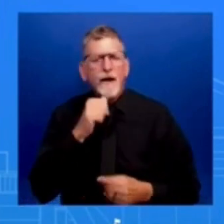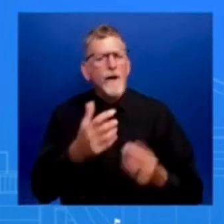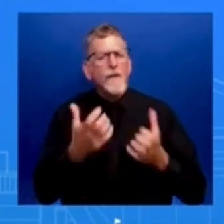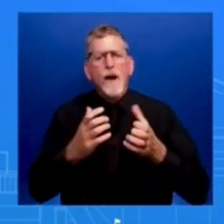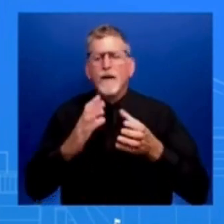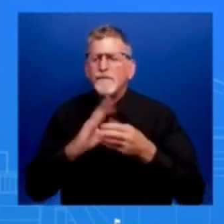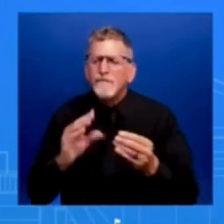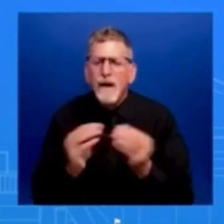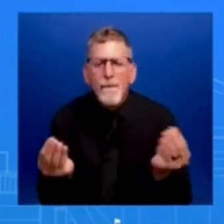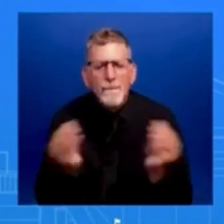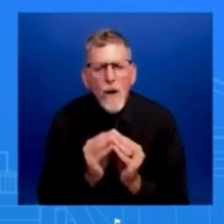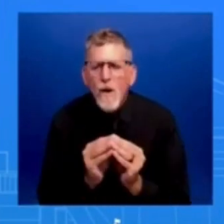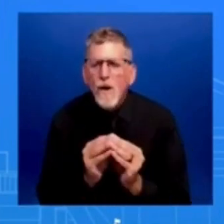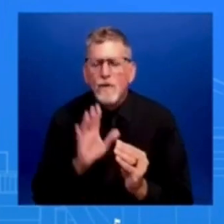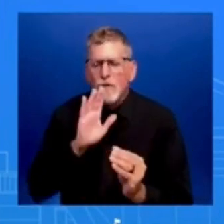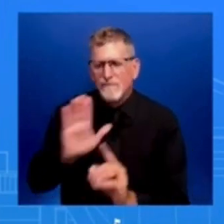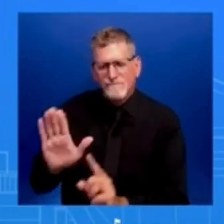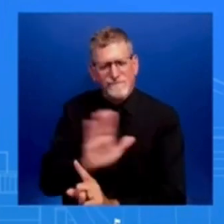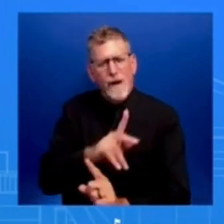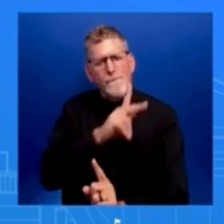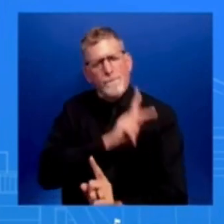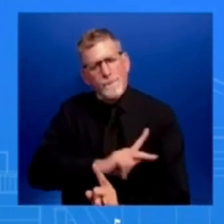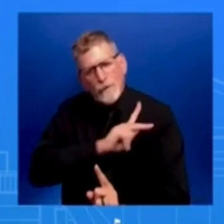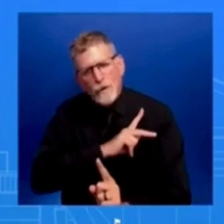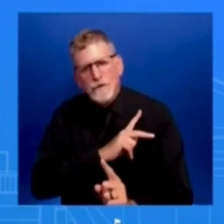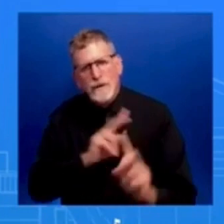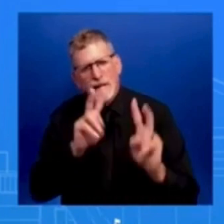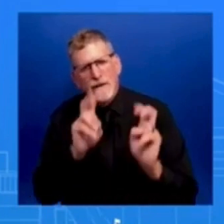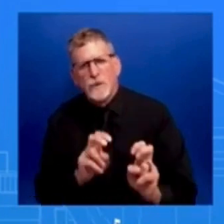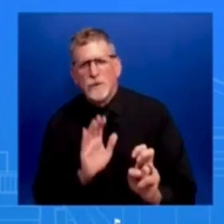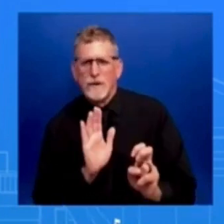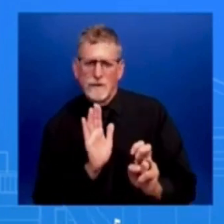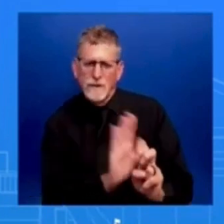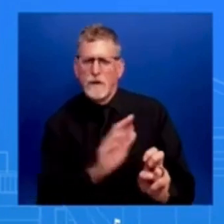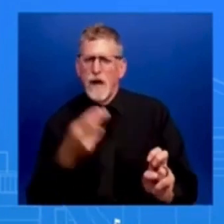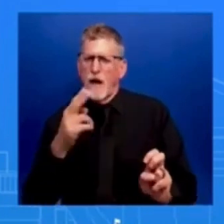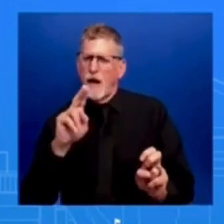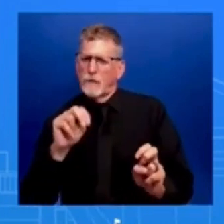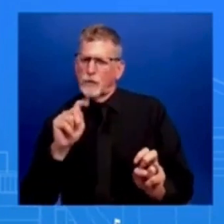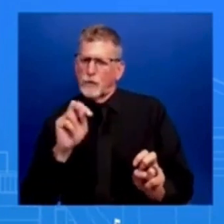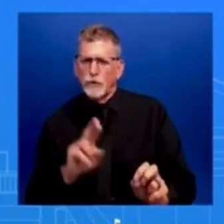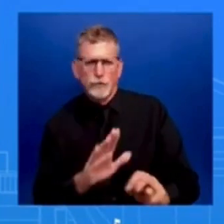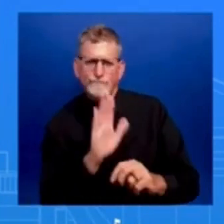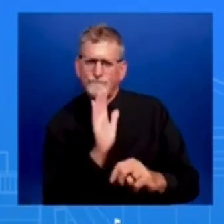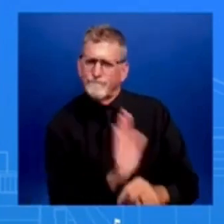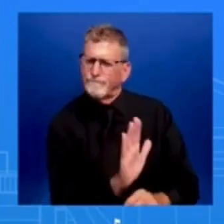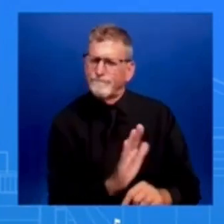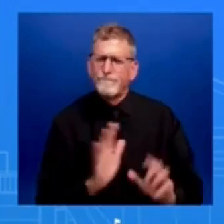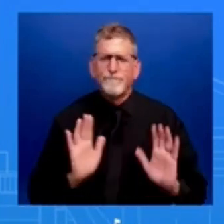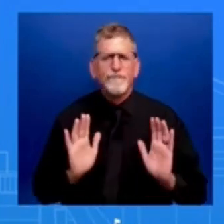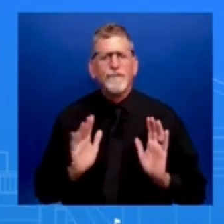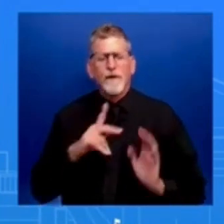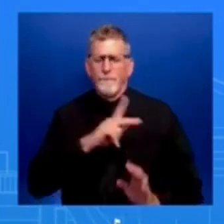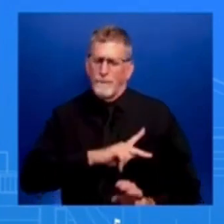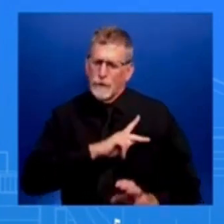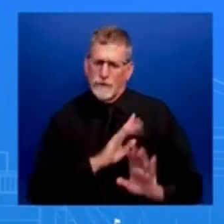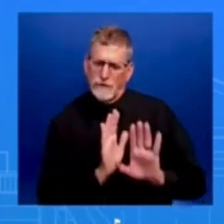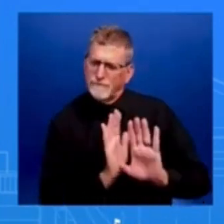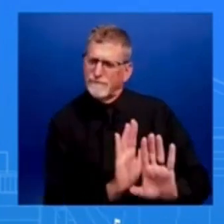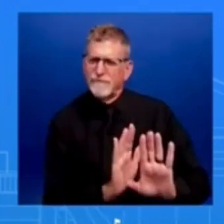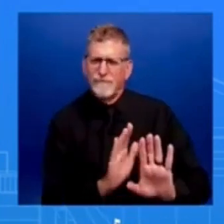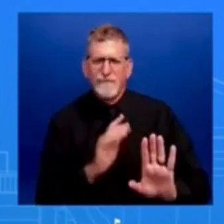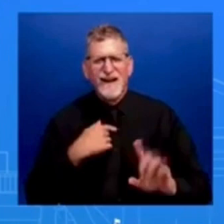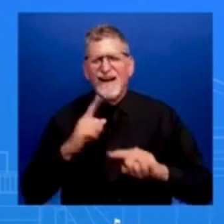for Hunter Biden. This is, a personal issue, And as you know, this has been done